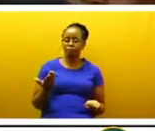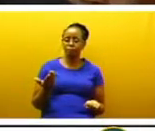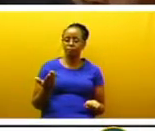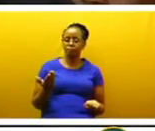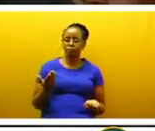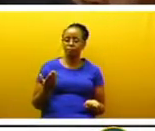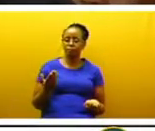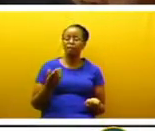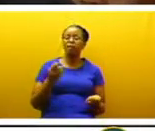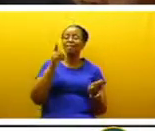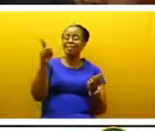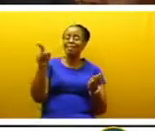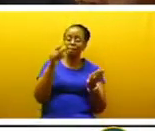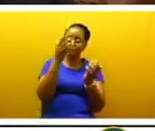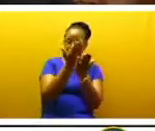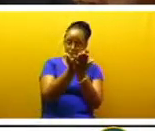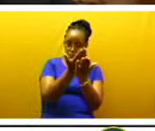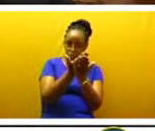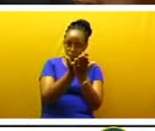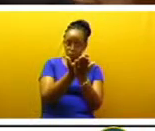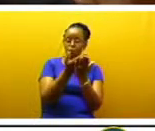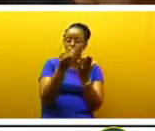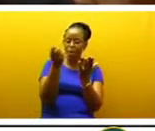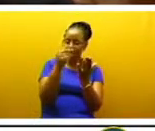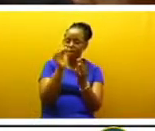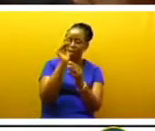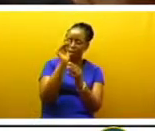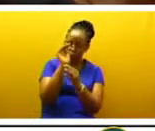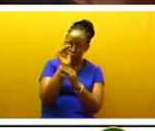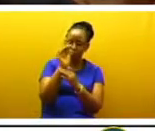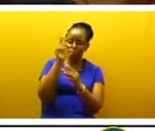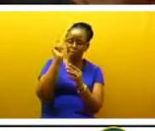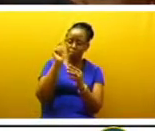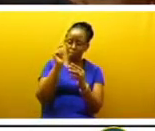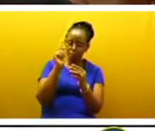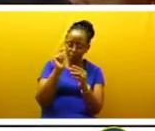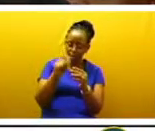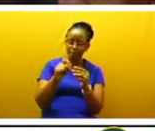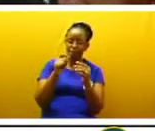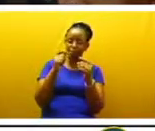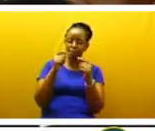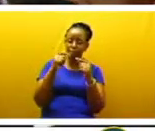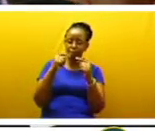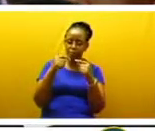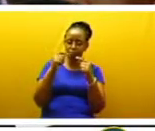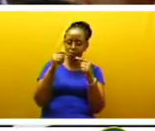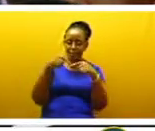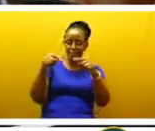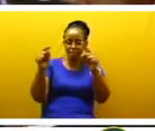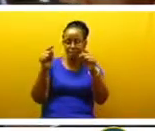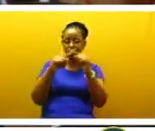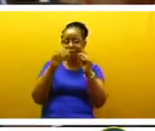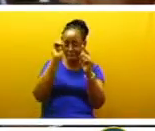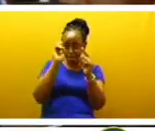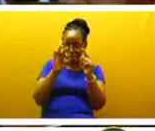petition, we pray, to succeed, but very importantly, if you find that